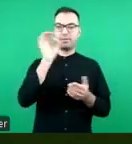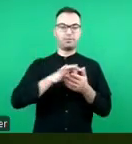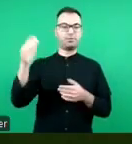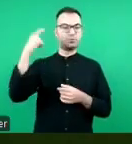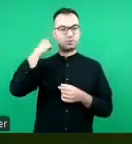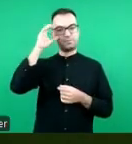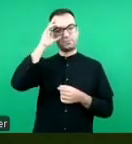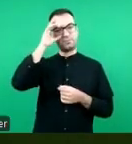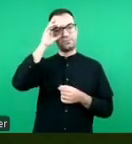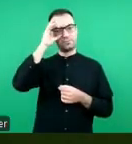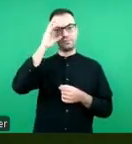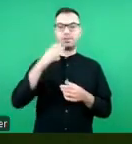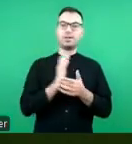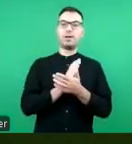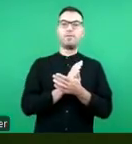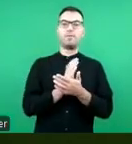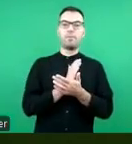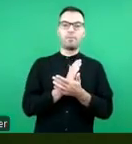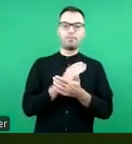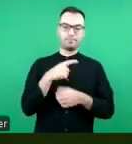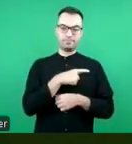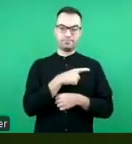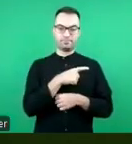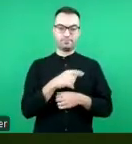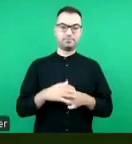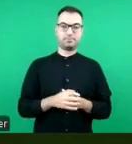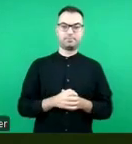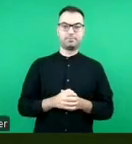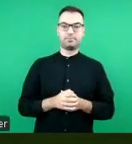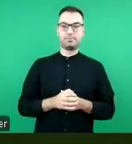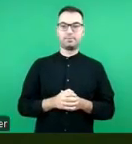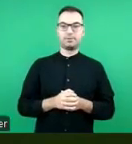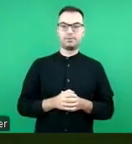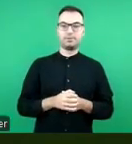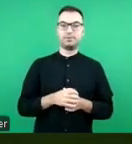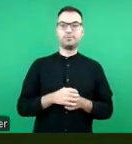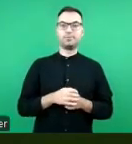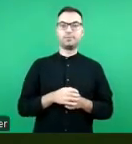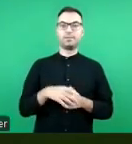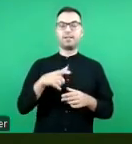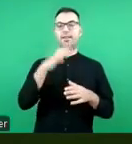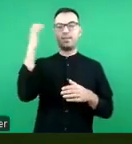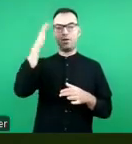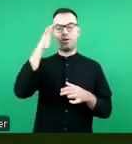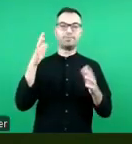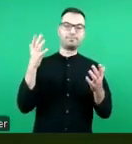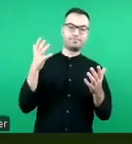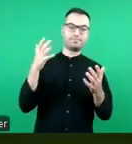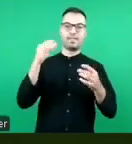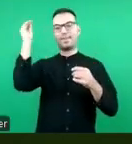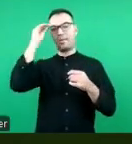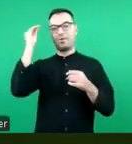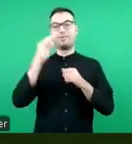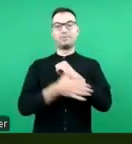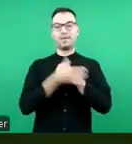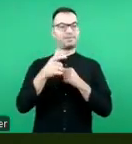the intermediate disturbance hypothesis, which received mixed scientific support